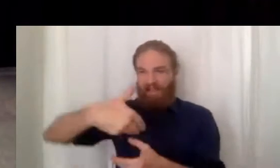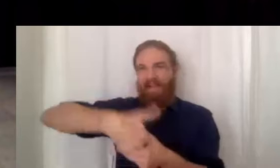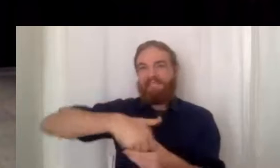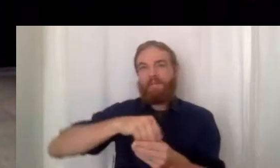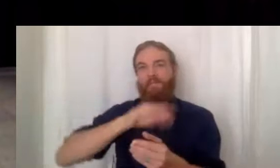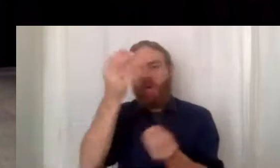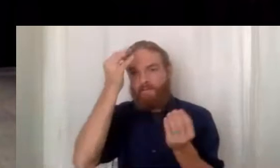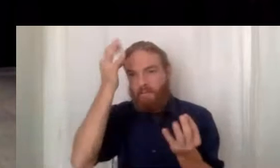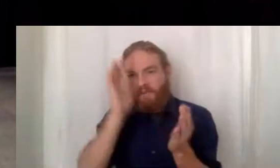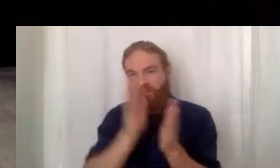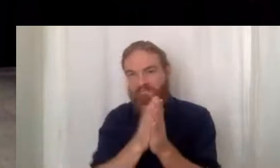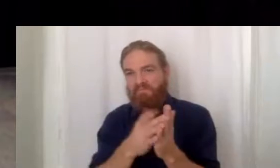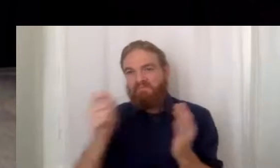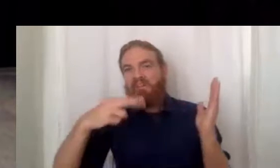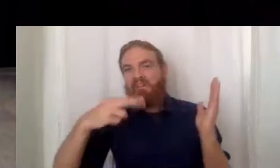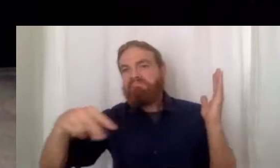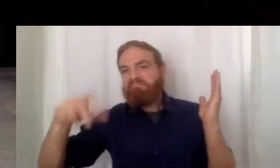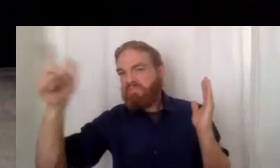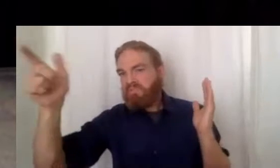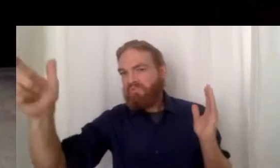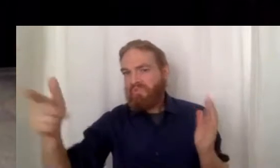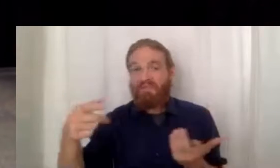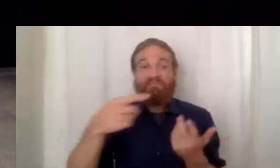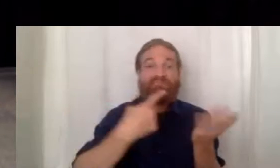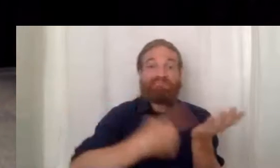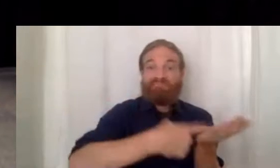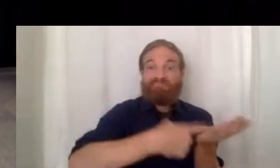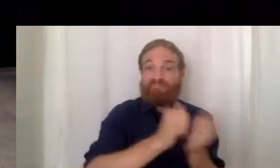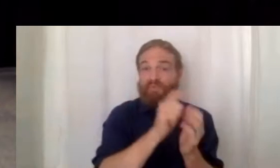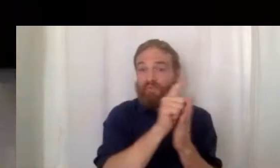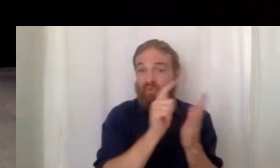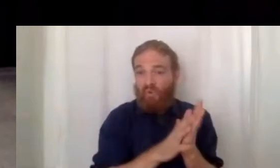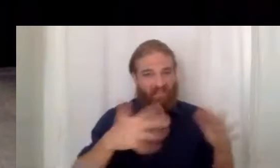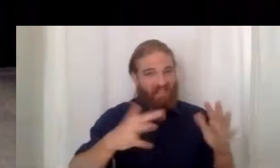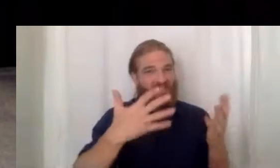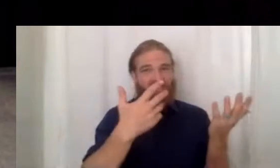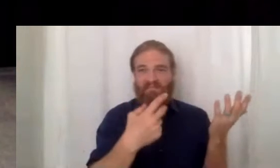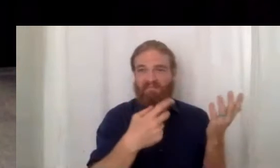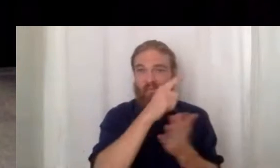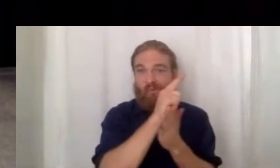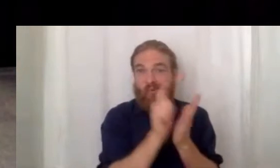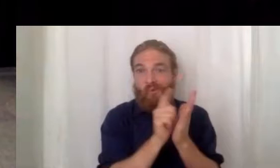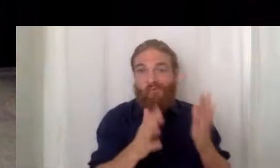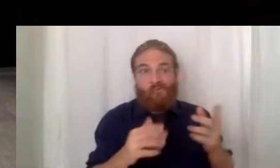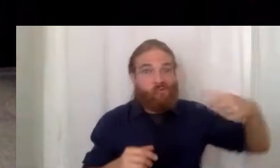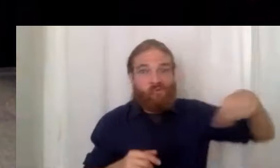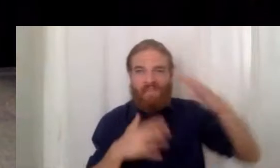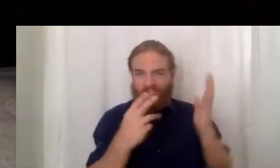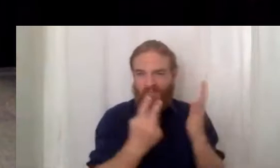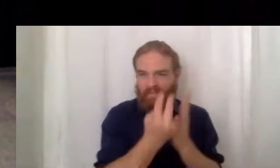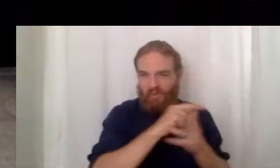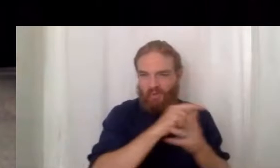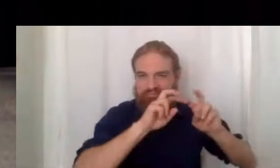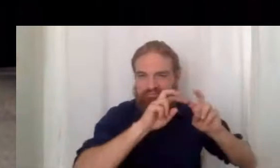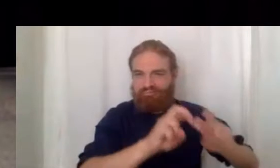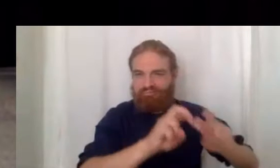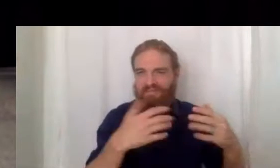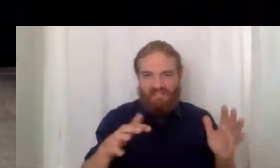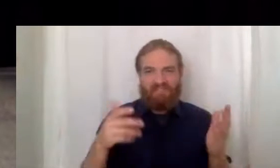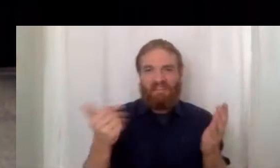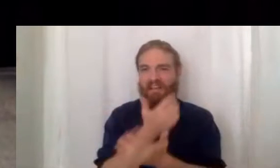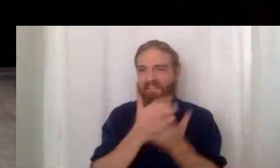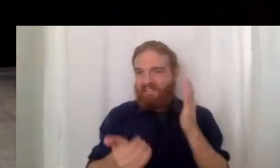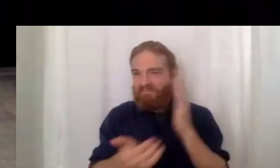And the attachments are there as well. And I would point out too that, you know, with the City of